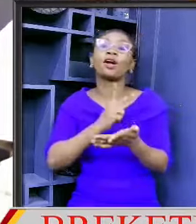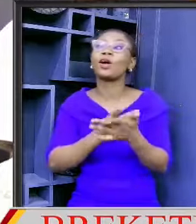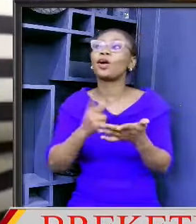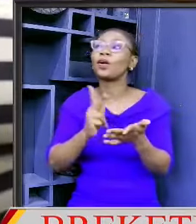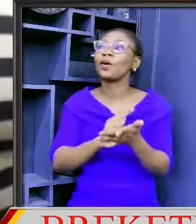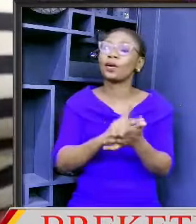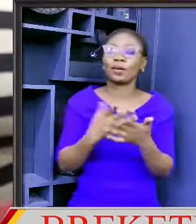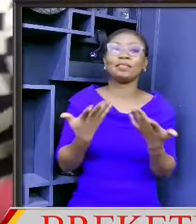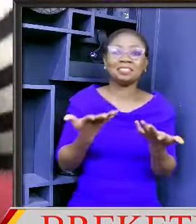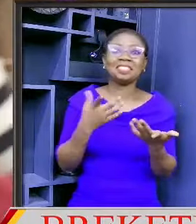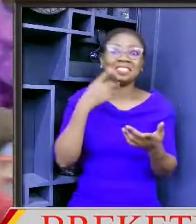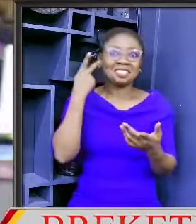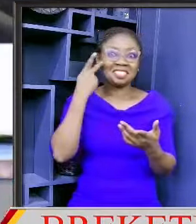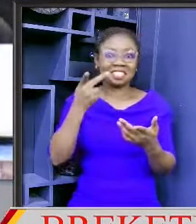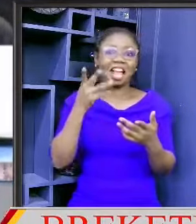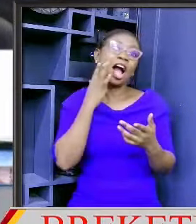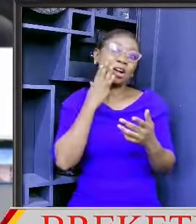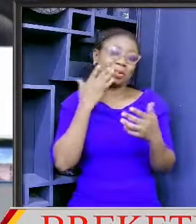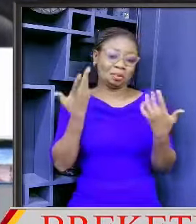I didn't.